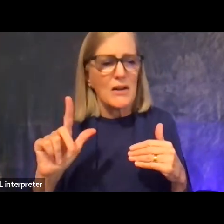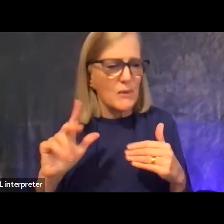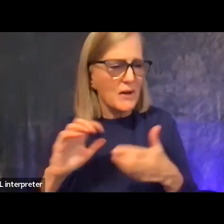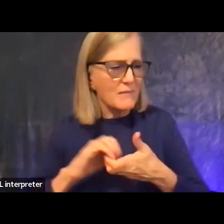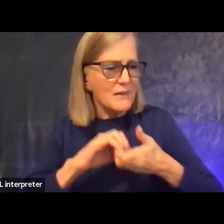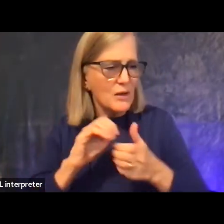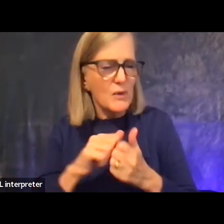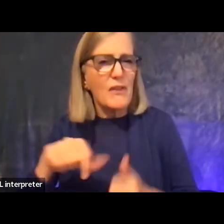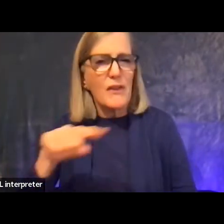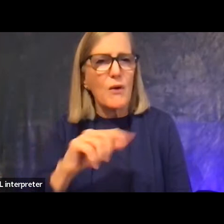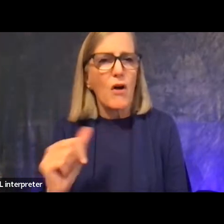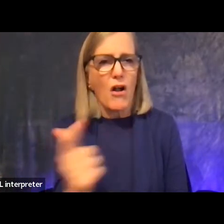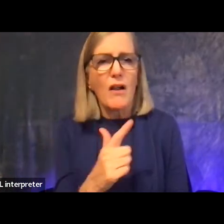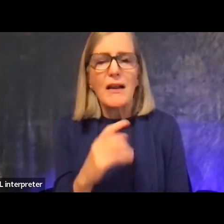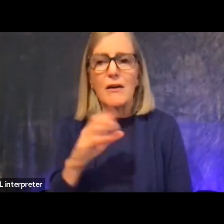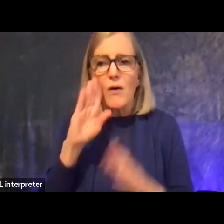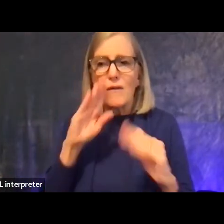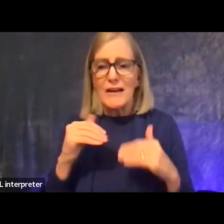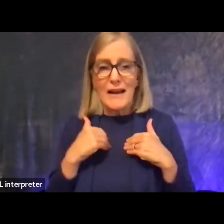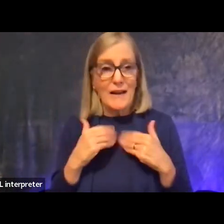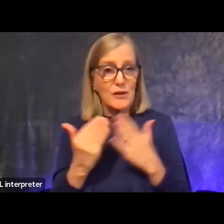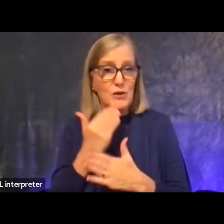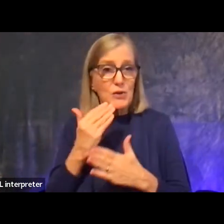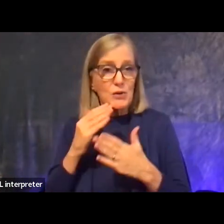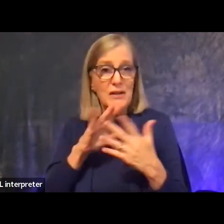hopefully get some new connections from this webinar.